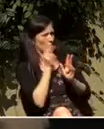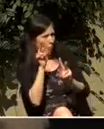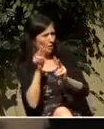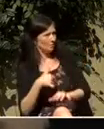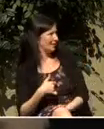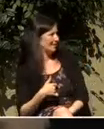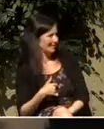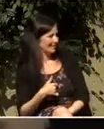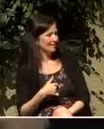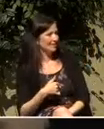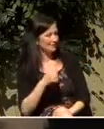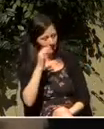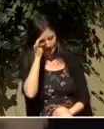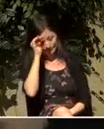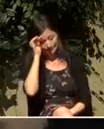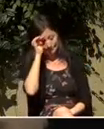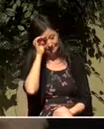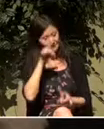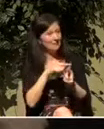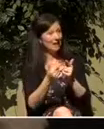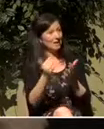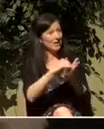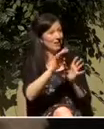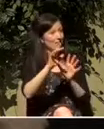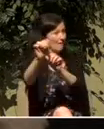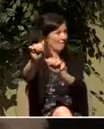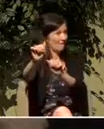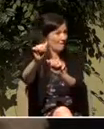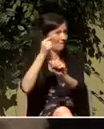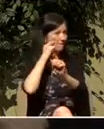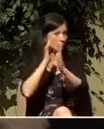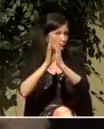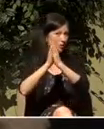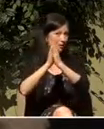him. And then he left to pray once more.